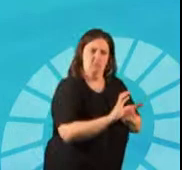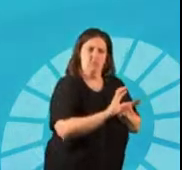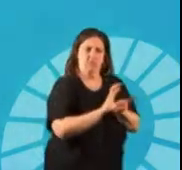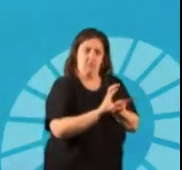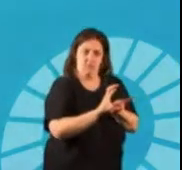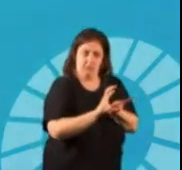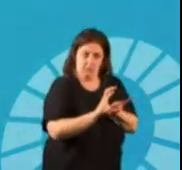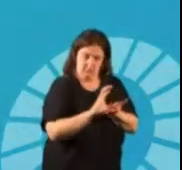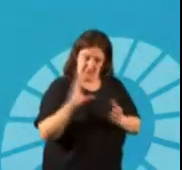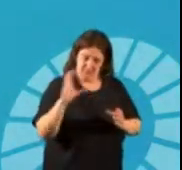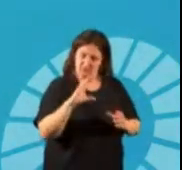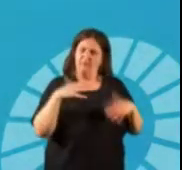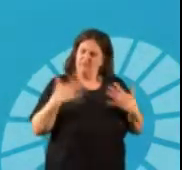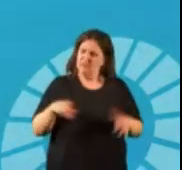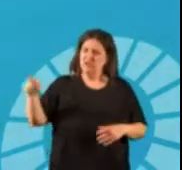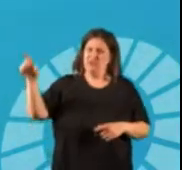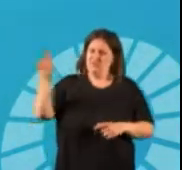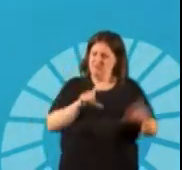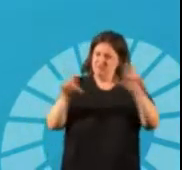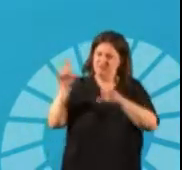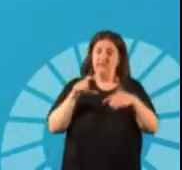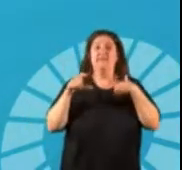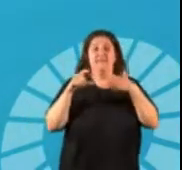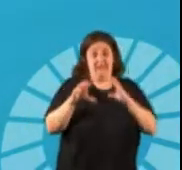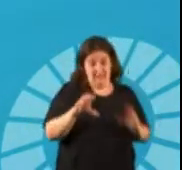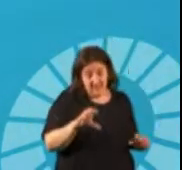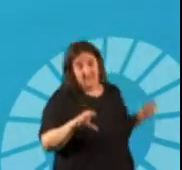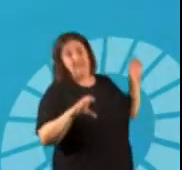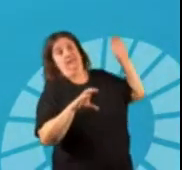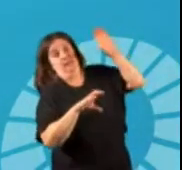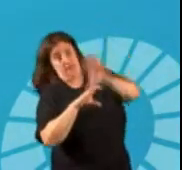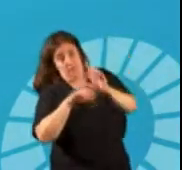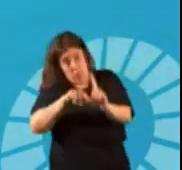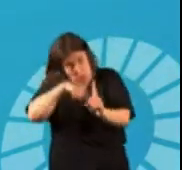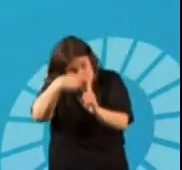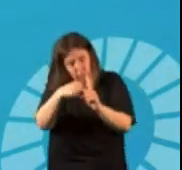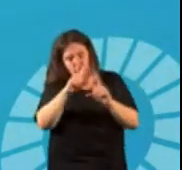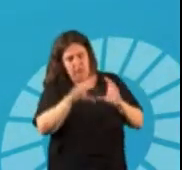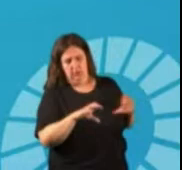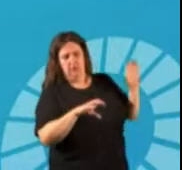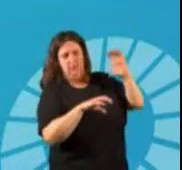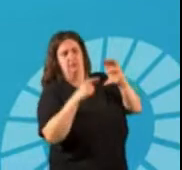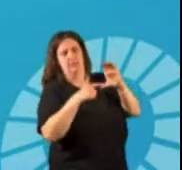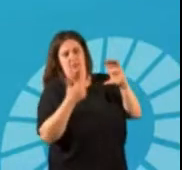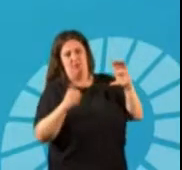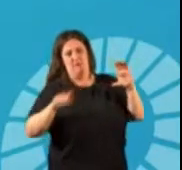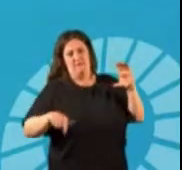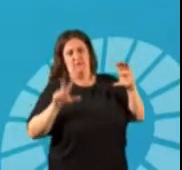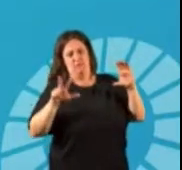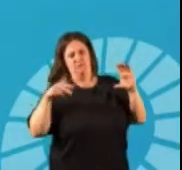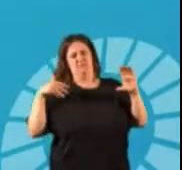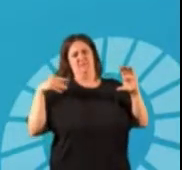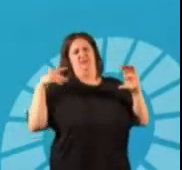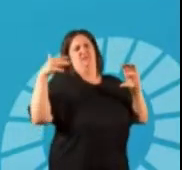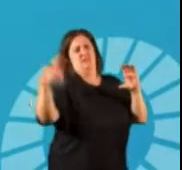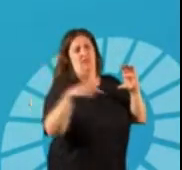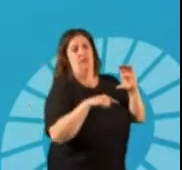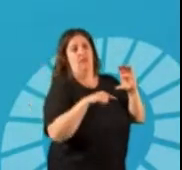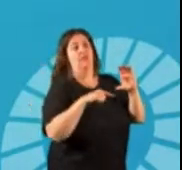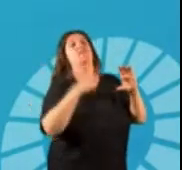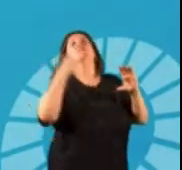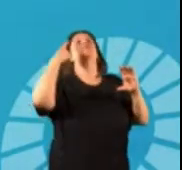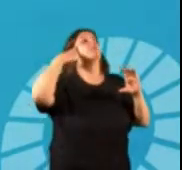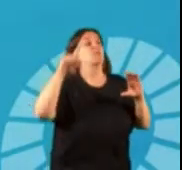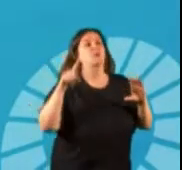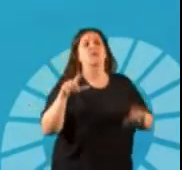We are here as a community to help women, all women, get their